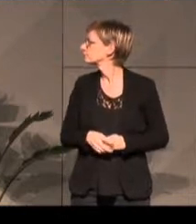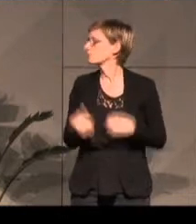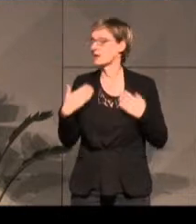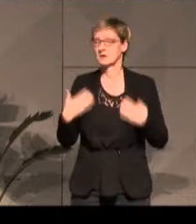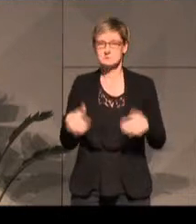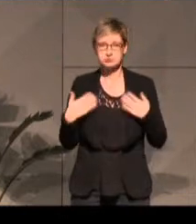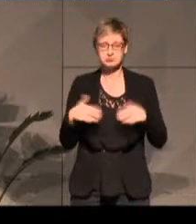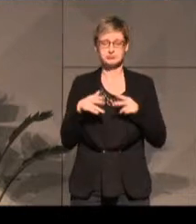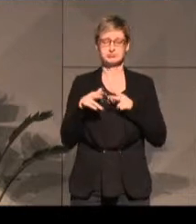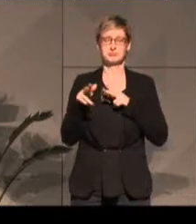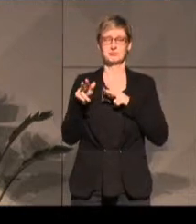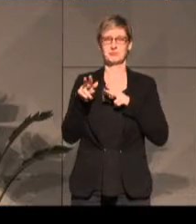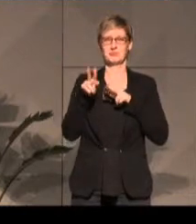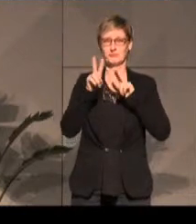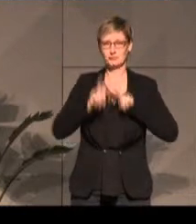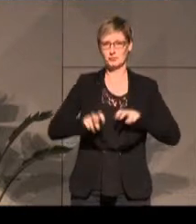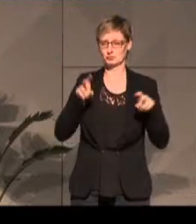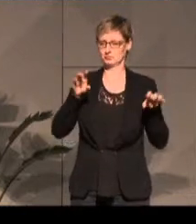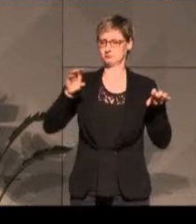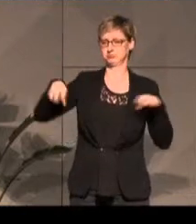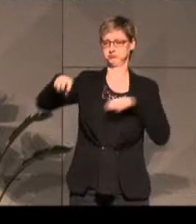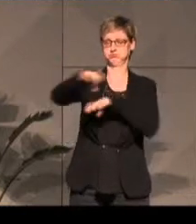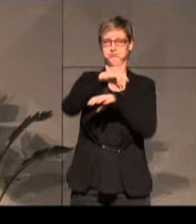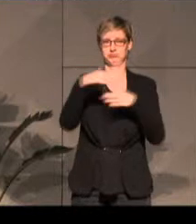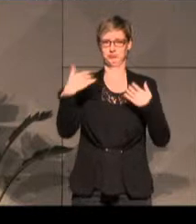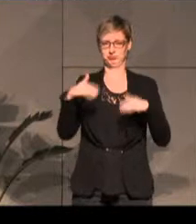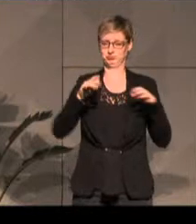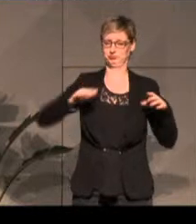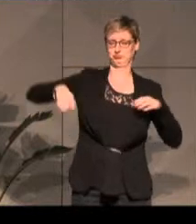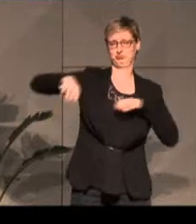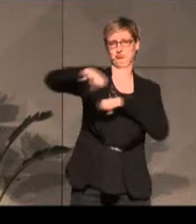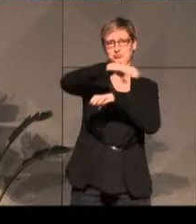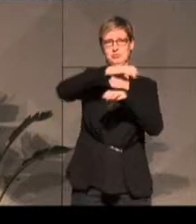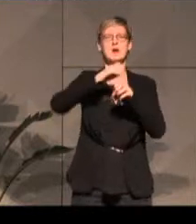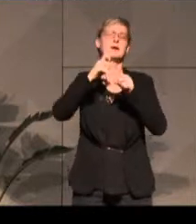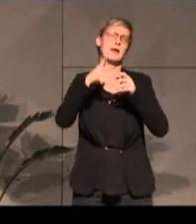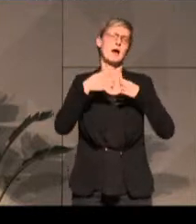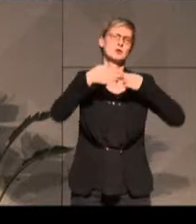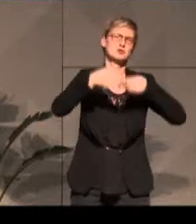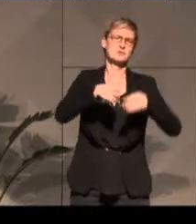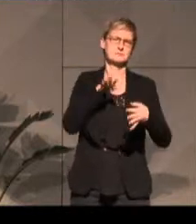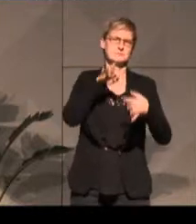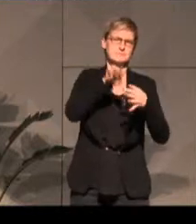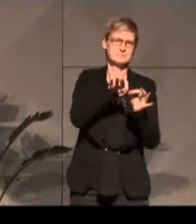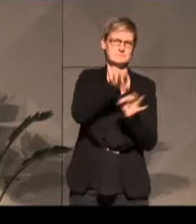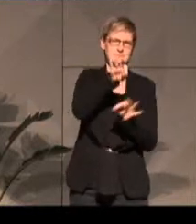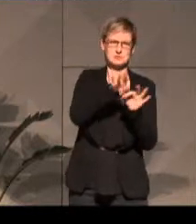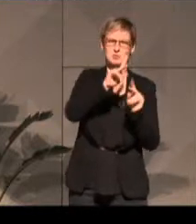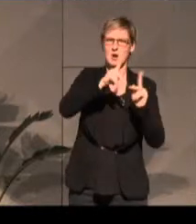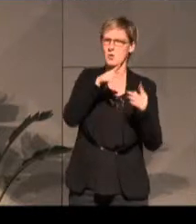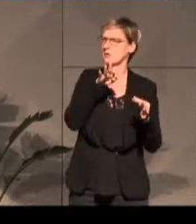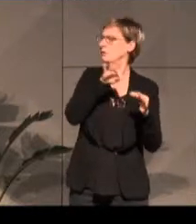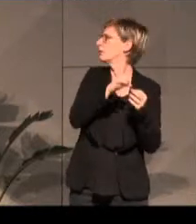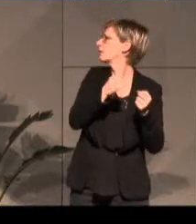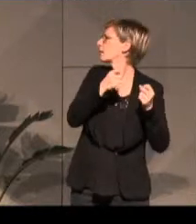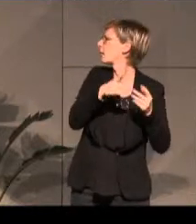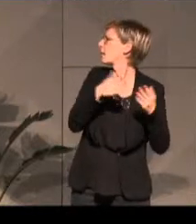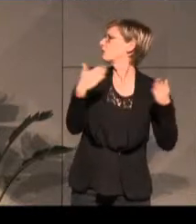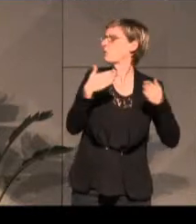So this is a very comprehensive research infrastructure we put up on the ice. Then we have more ship-based onboard